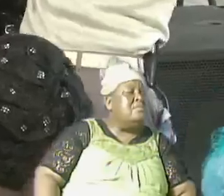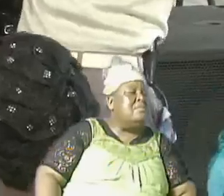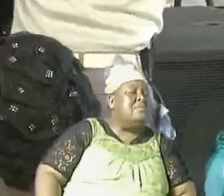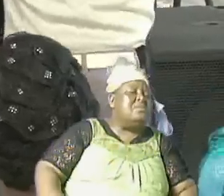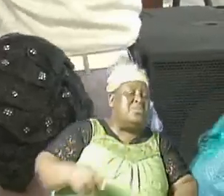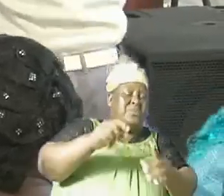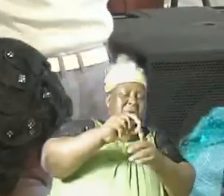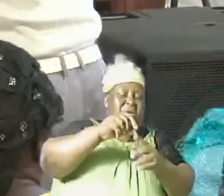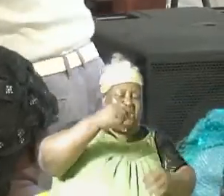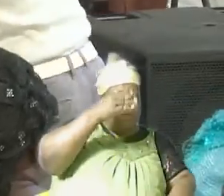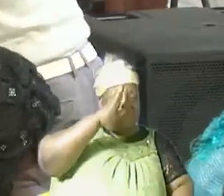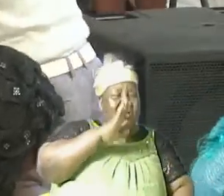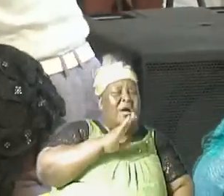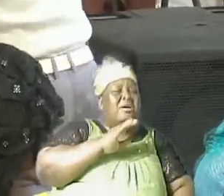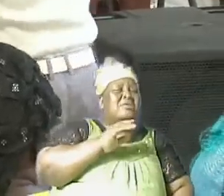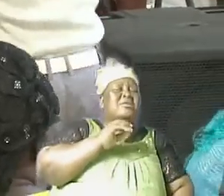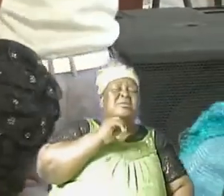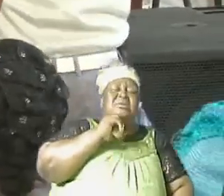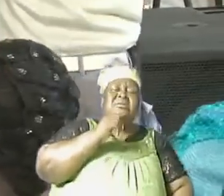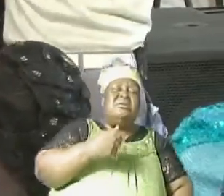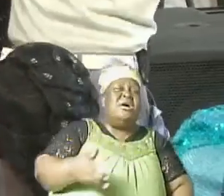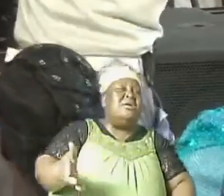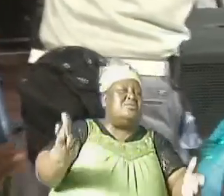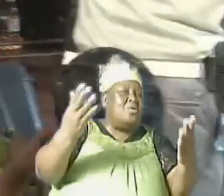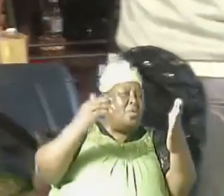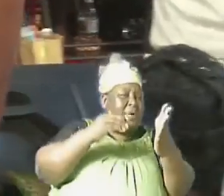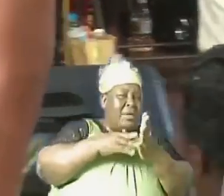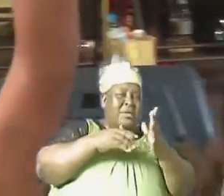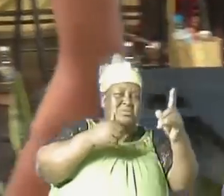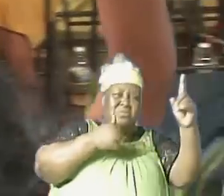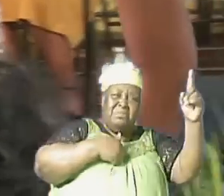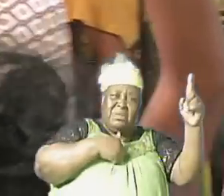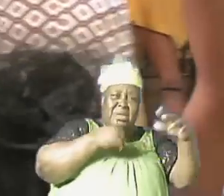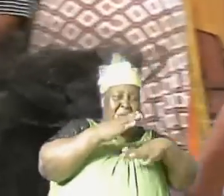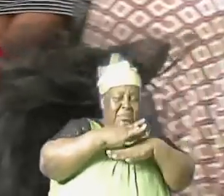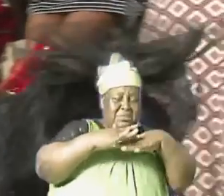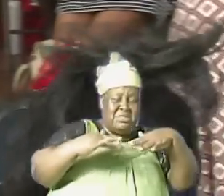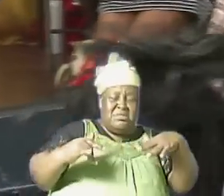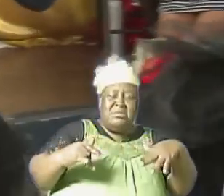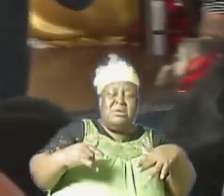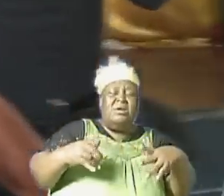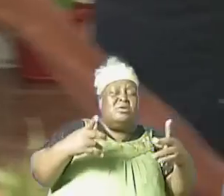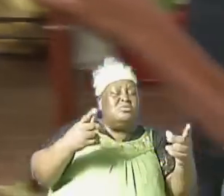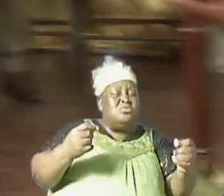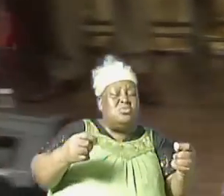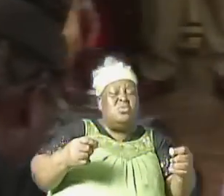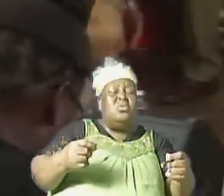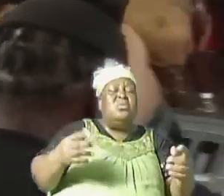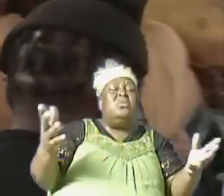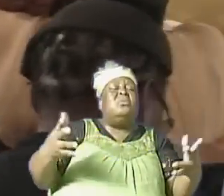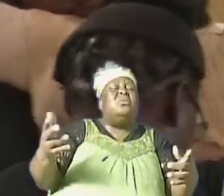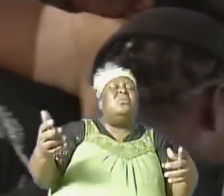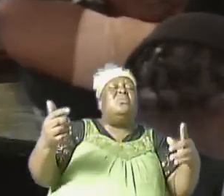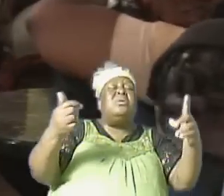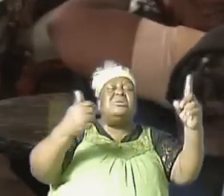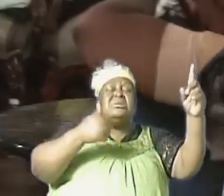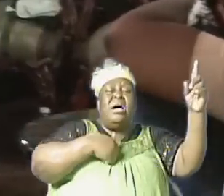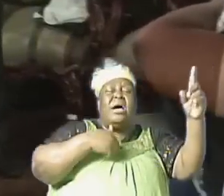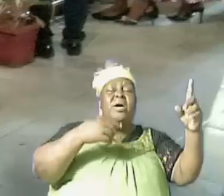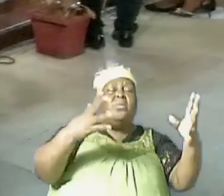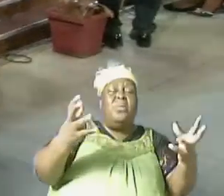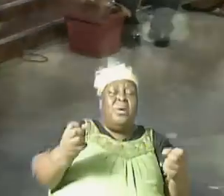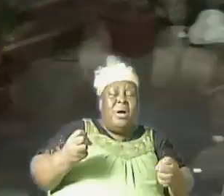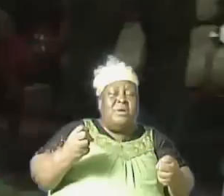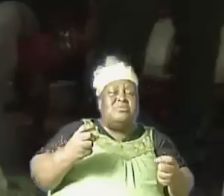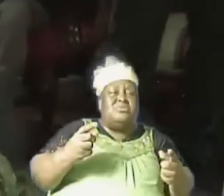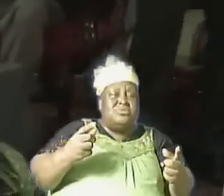The word of God will not return void. It's going to accomplish. It's going to